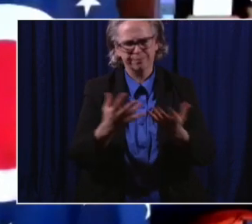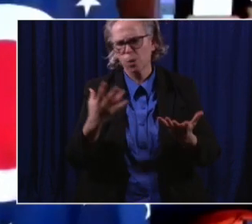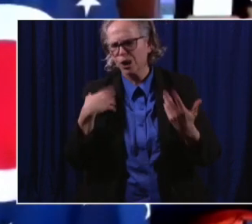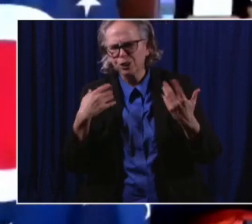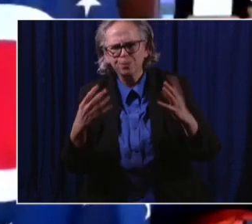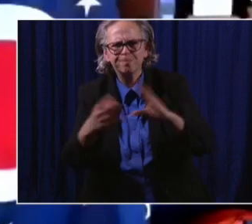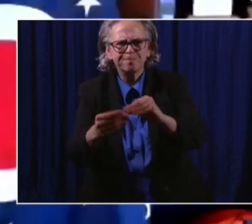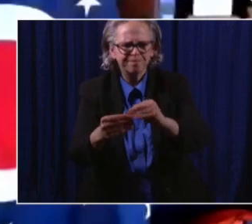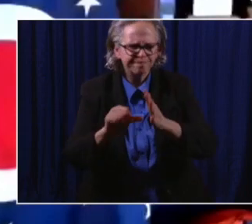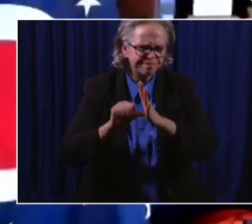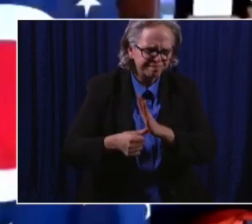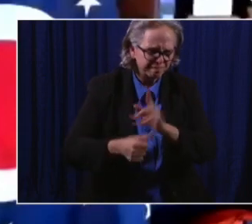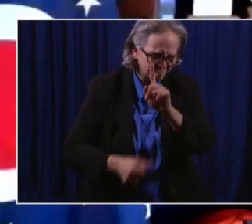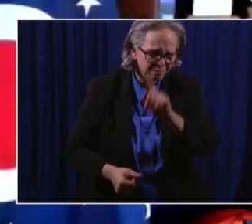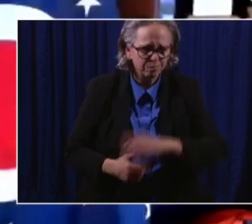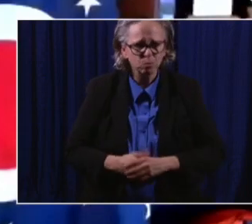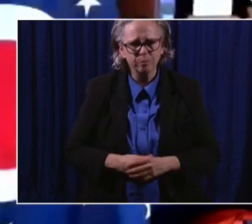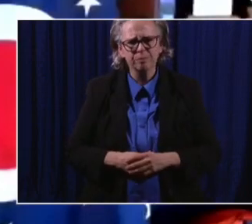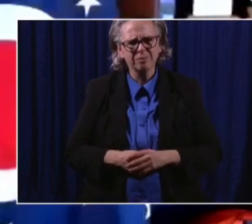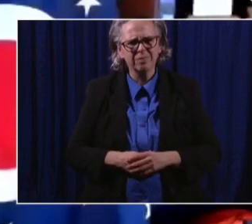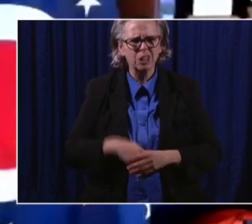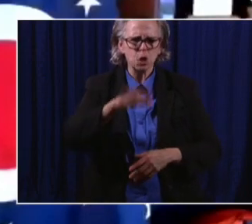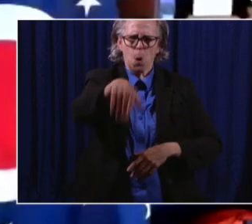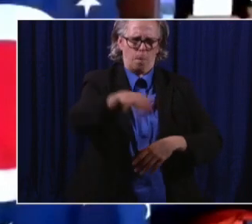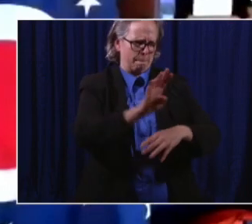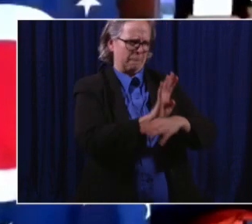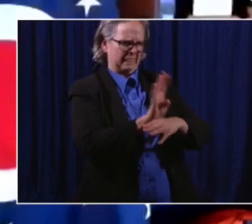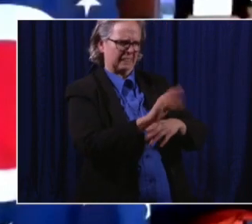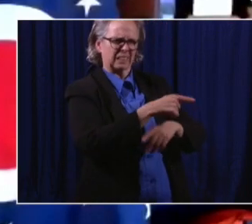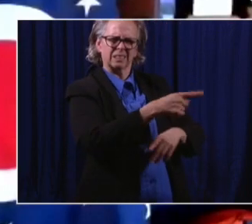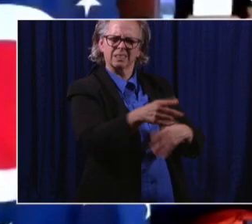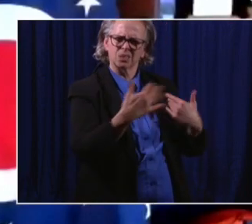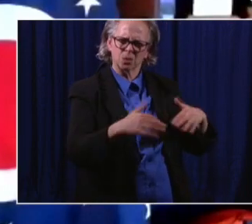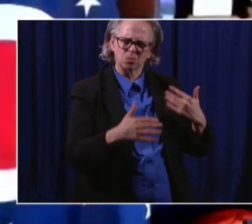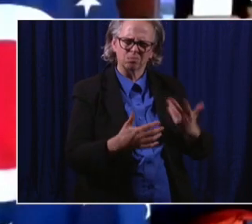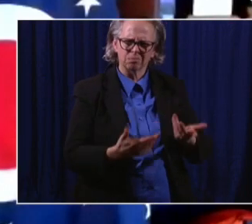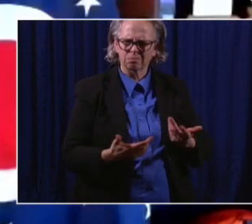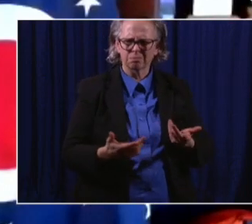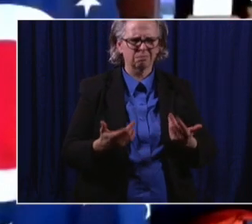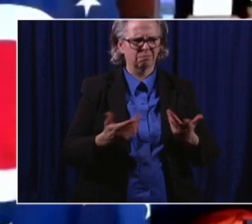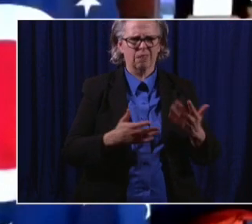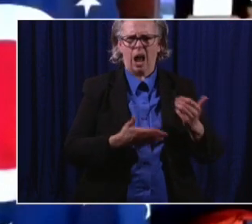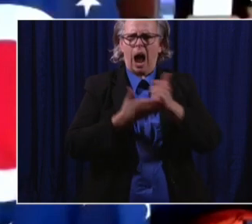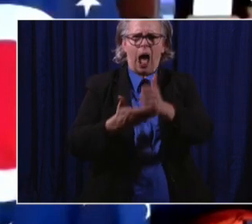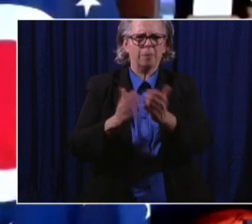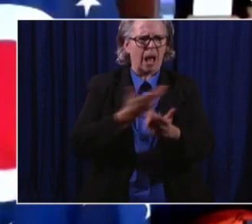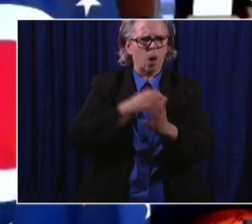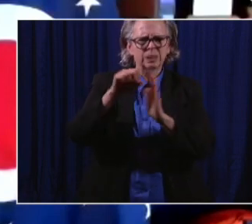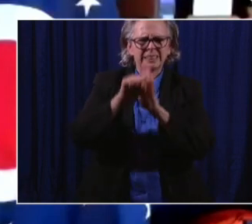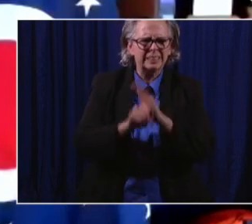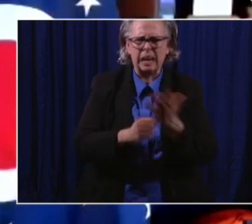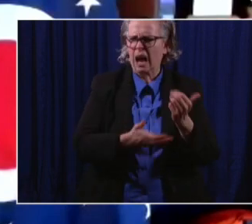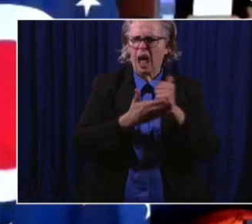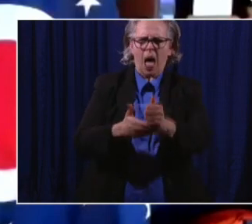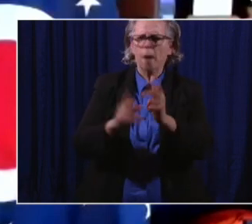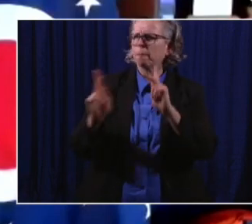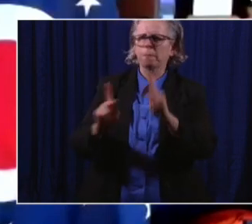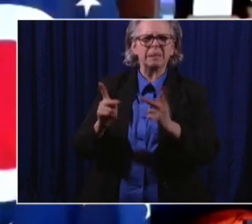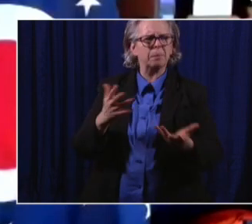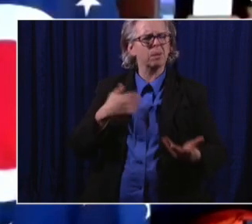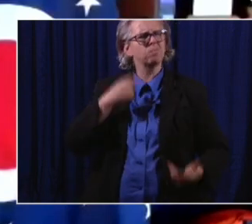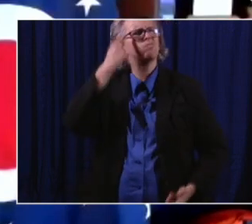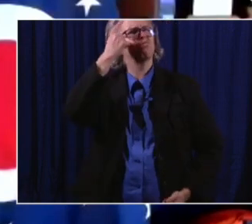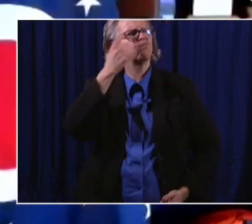how businesses are helping us during this COVID time period to